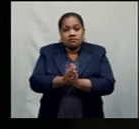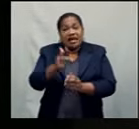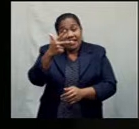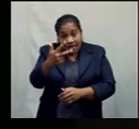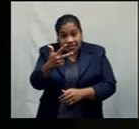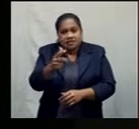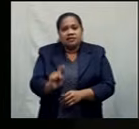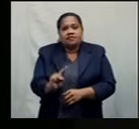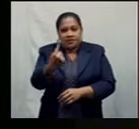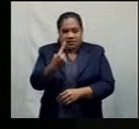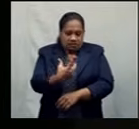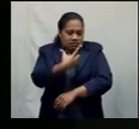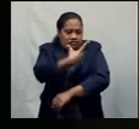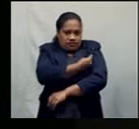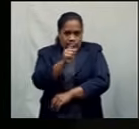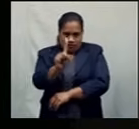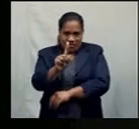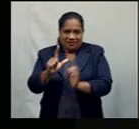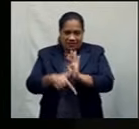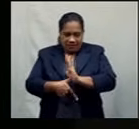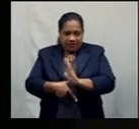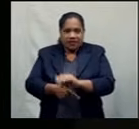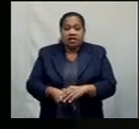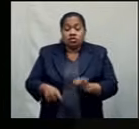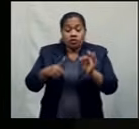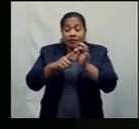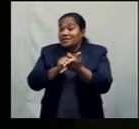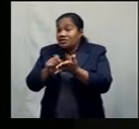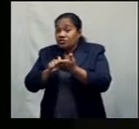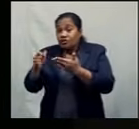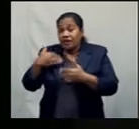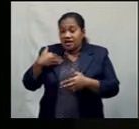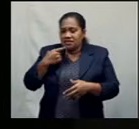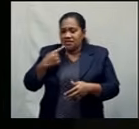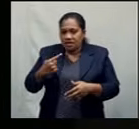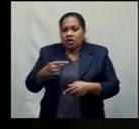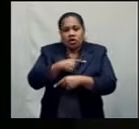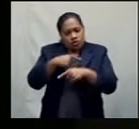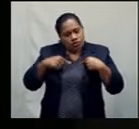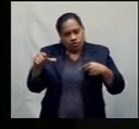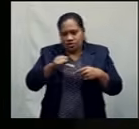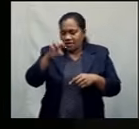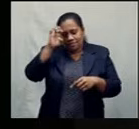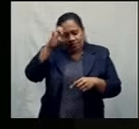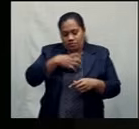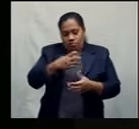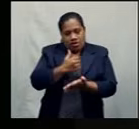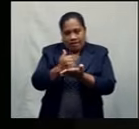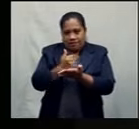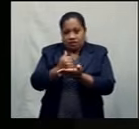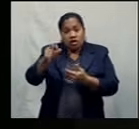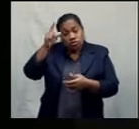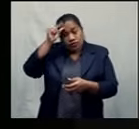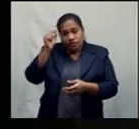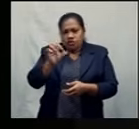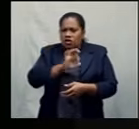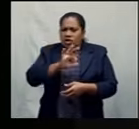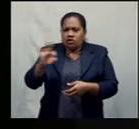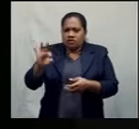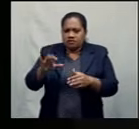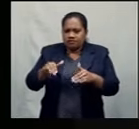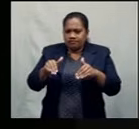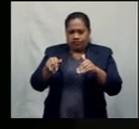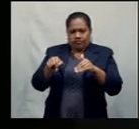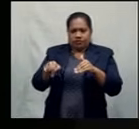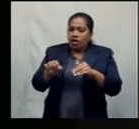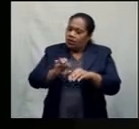took their first dose. And the Permanent Secretary for Health says that we should expect more numbers, so Fijians shouldn't rest on their laurel. We're